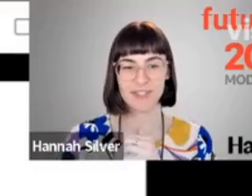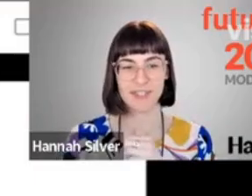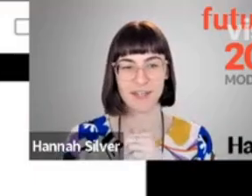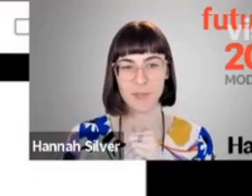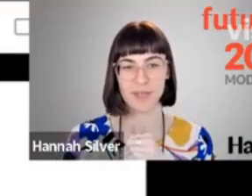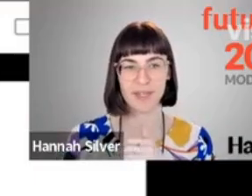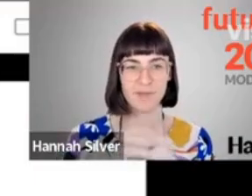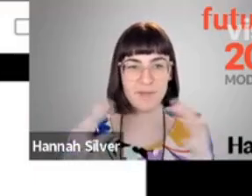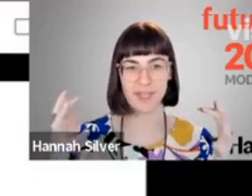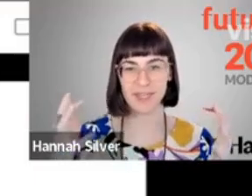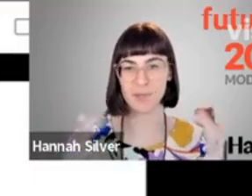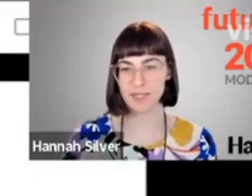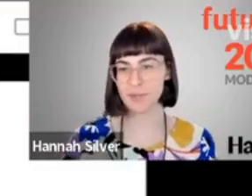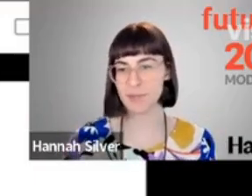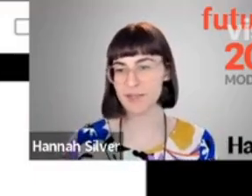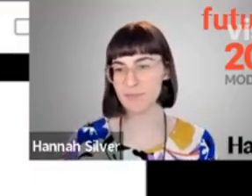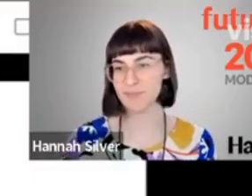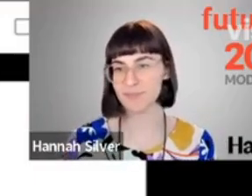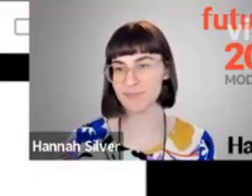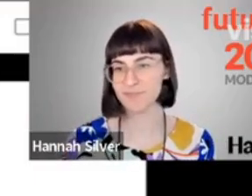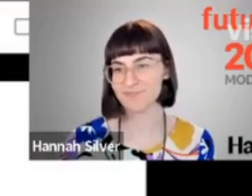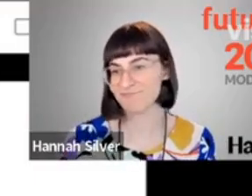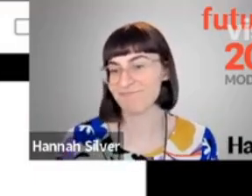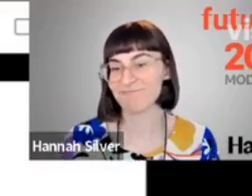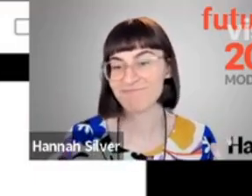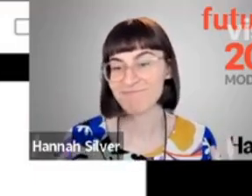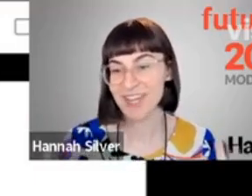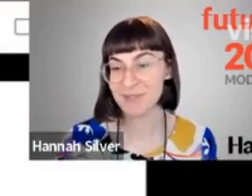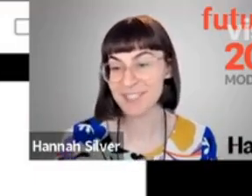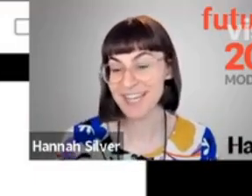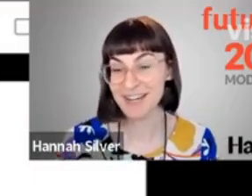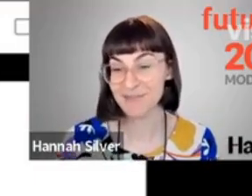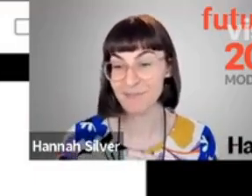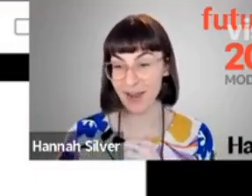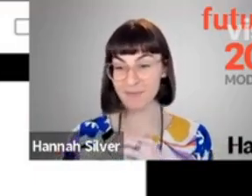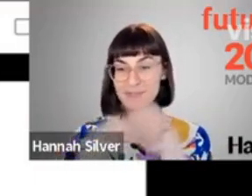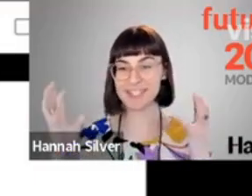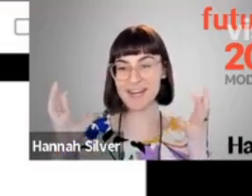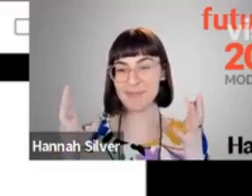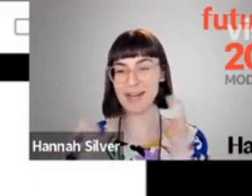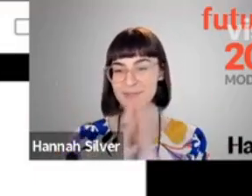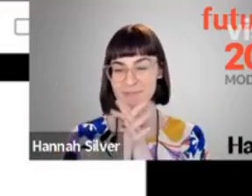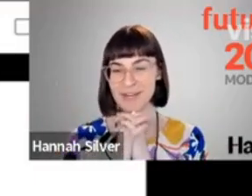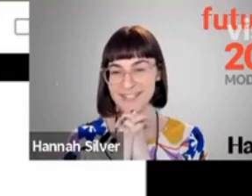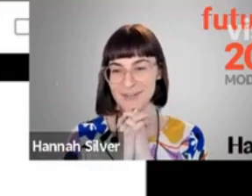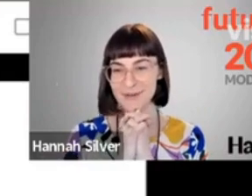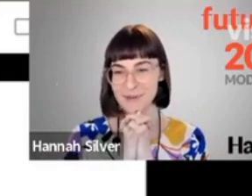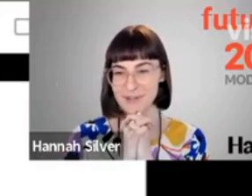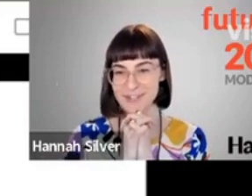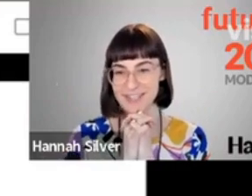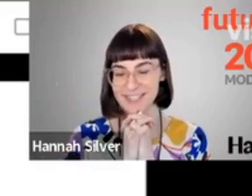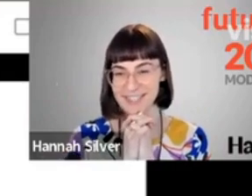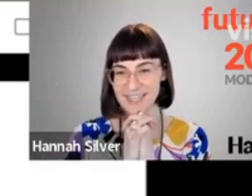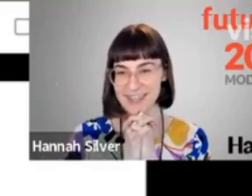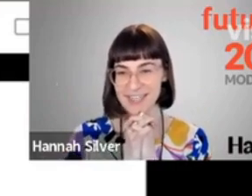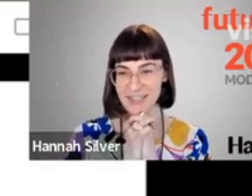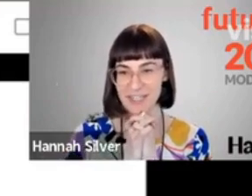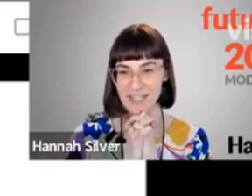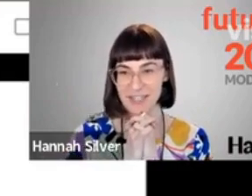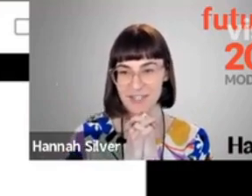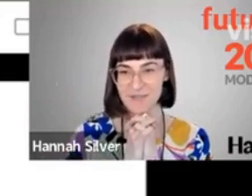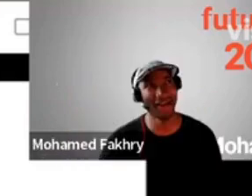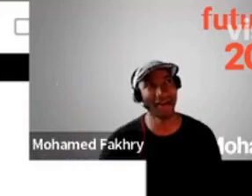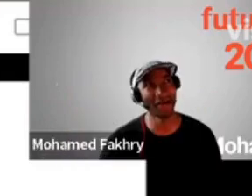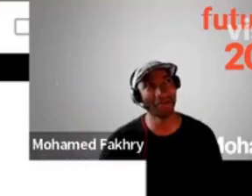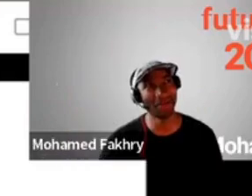are things that could help kind of anybody, but I'm just kind of brainstorming, wondering, because I can think of a